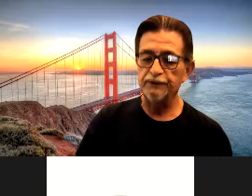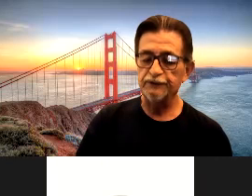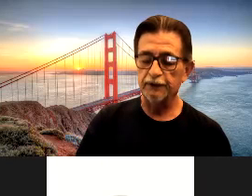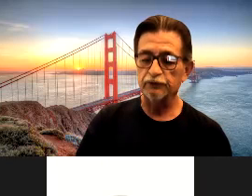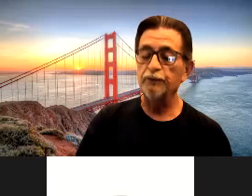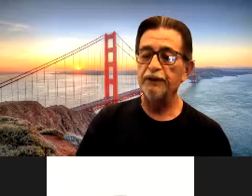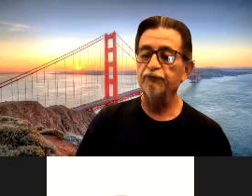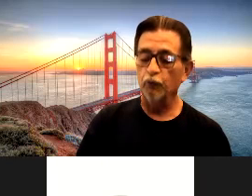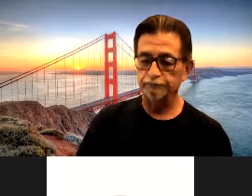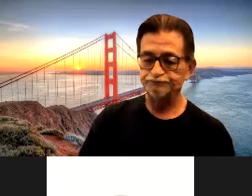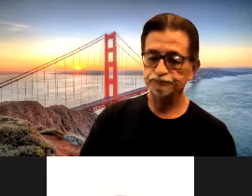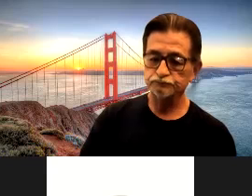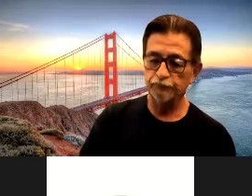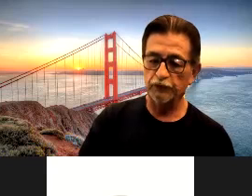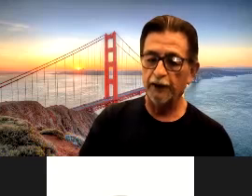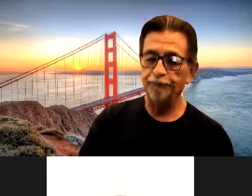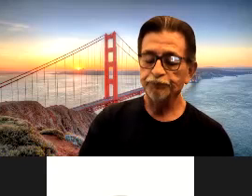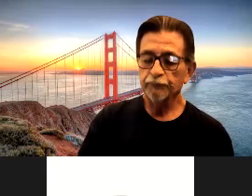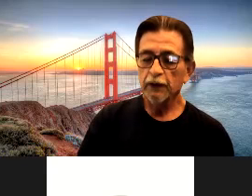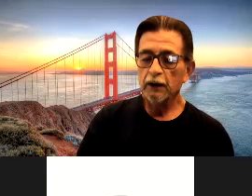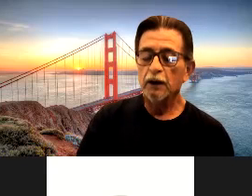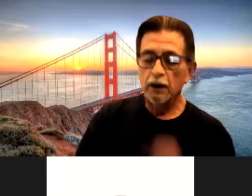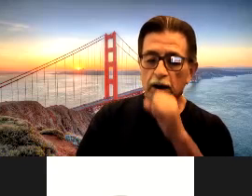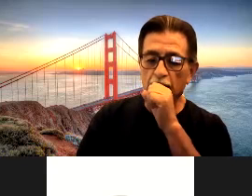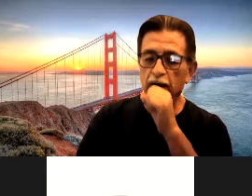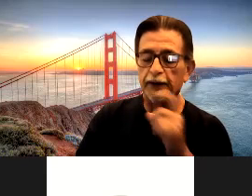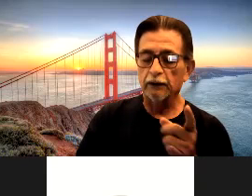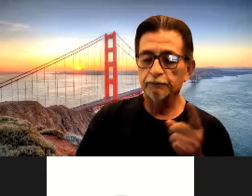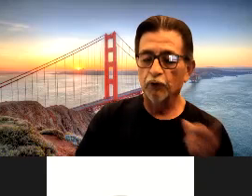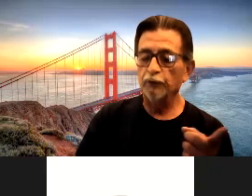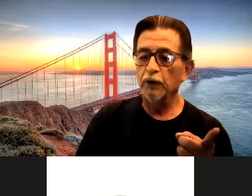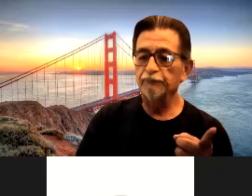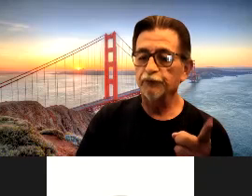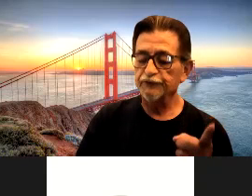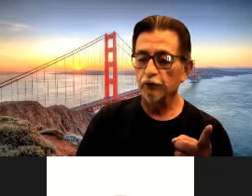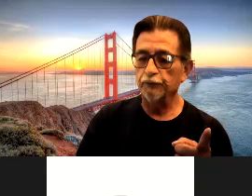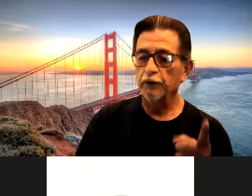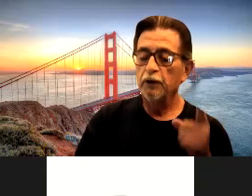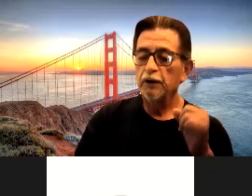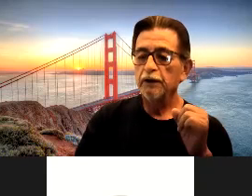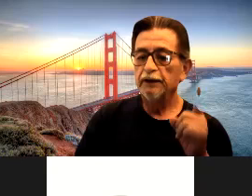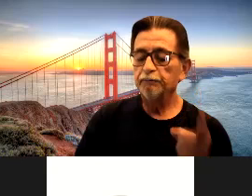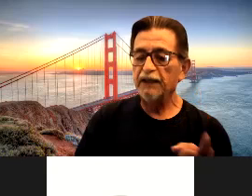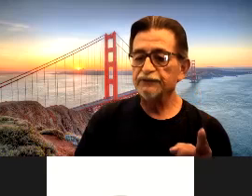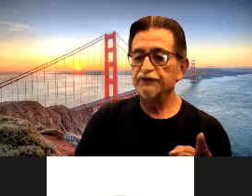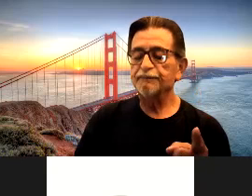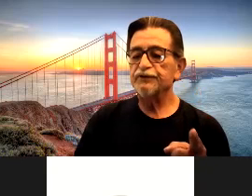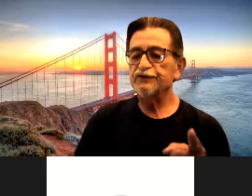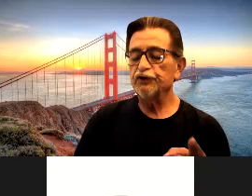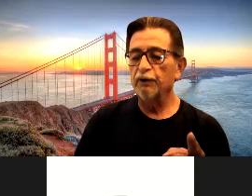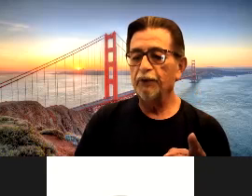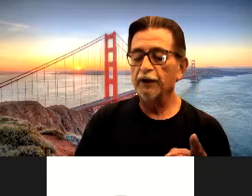as 3p6, 3p4, okay? Now, point 1 for sulfur. Based